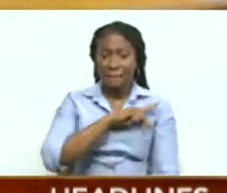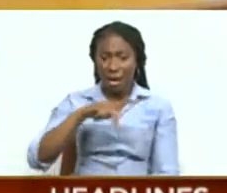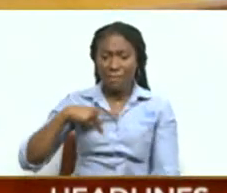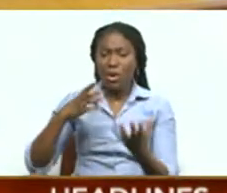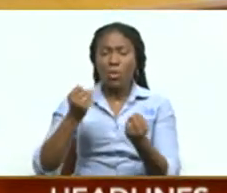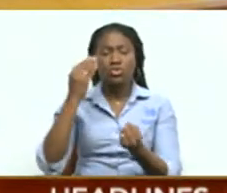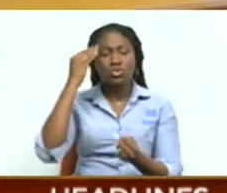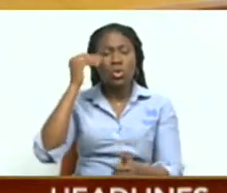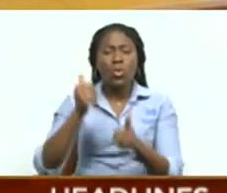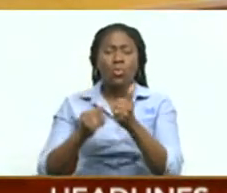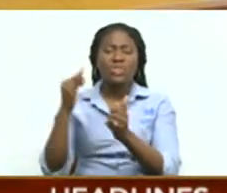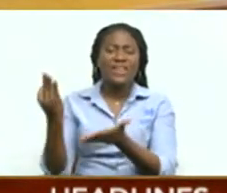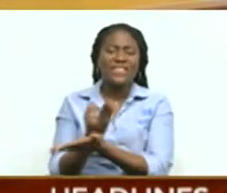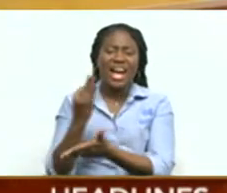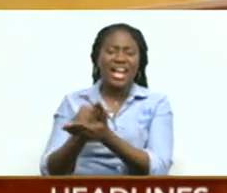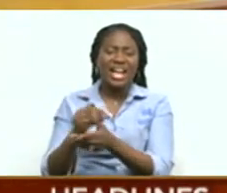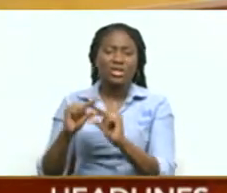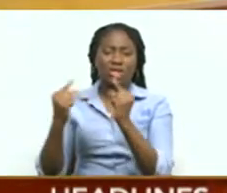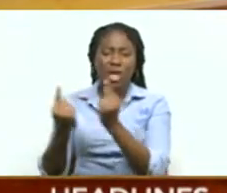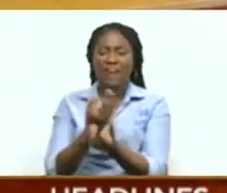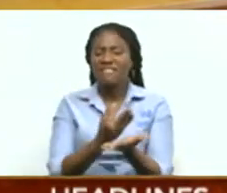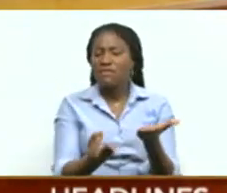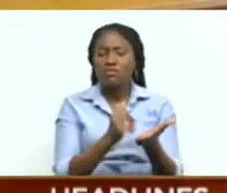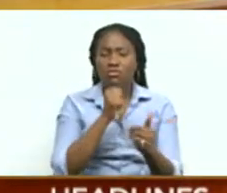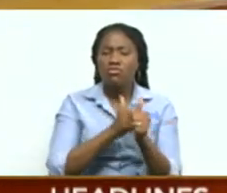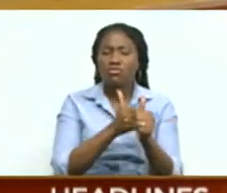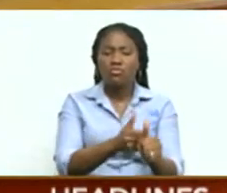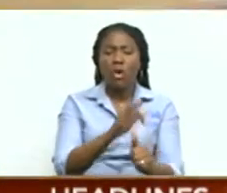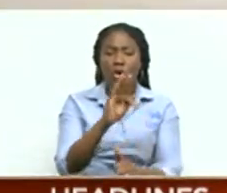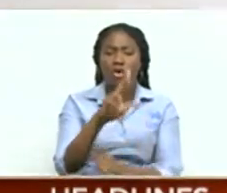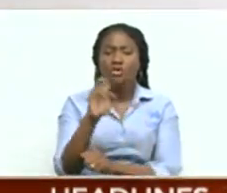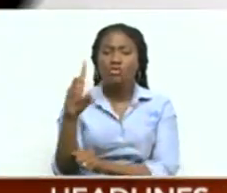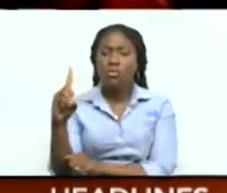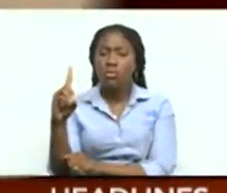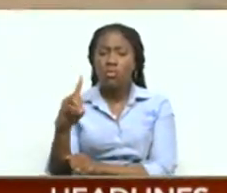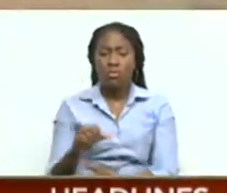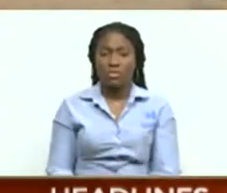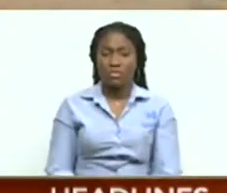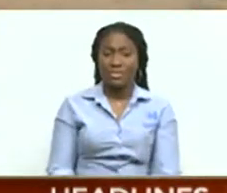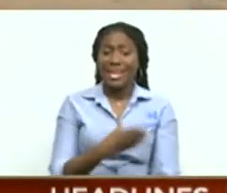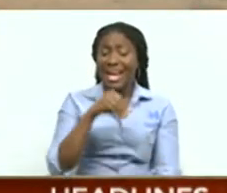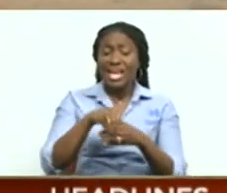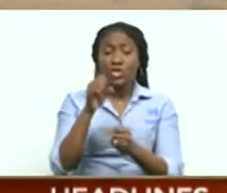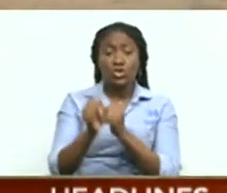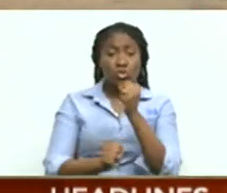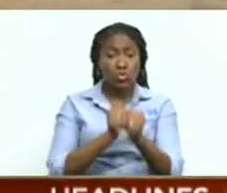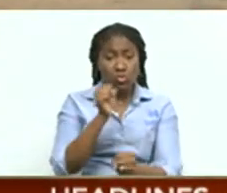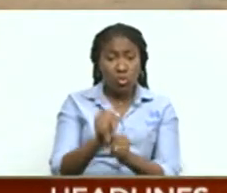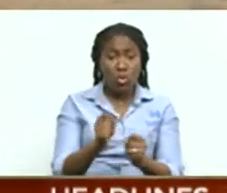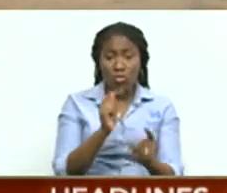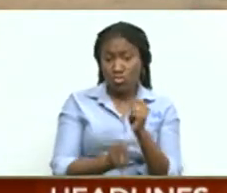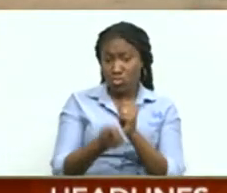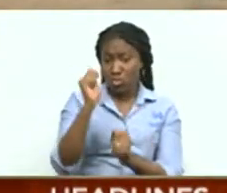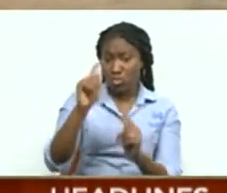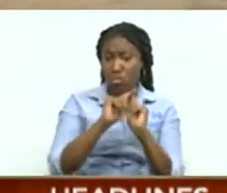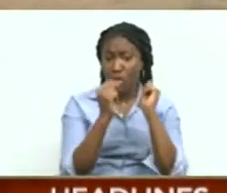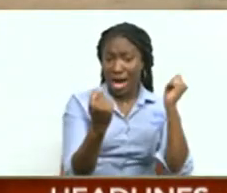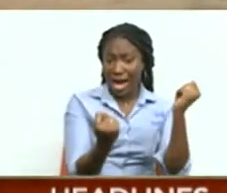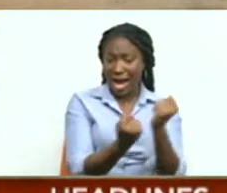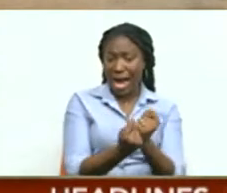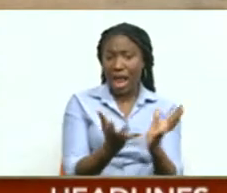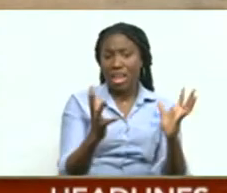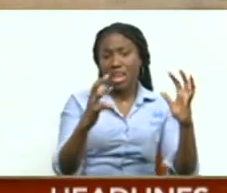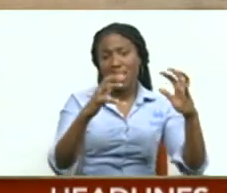which financial institutions are failing to comply in fraud cases. Coming up in sport, the TNT Red Force crumbles to